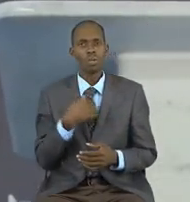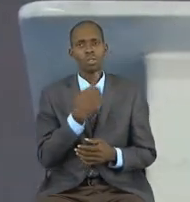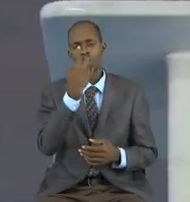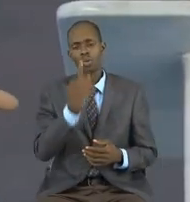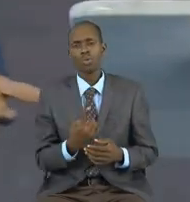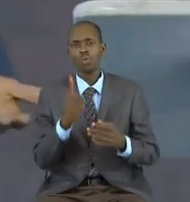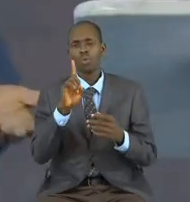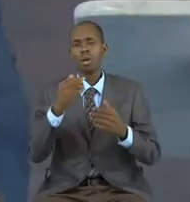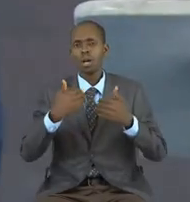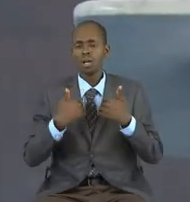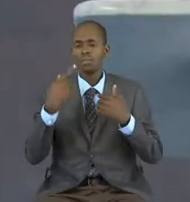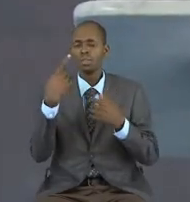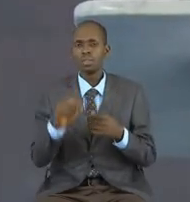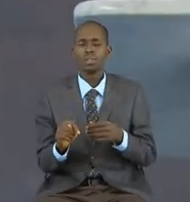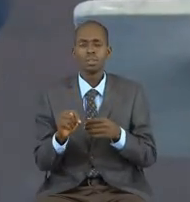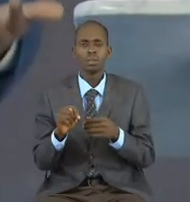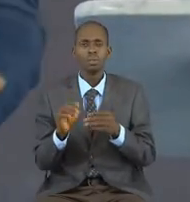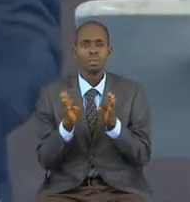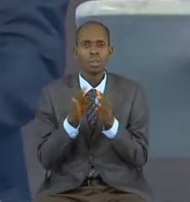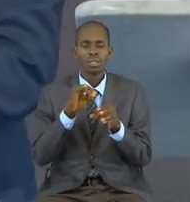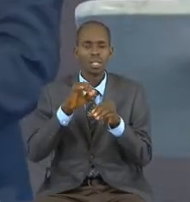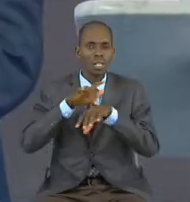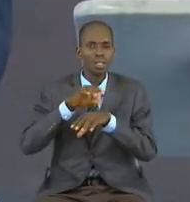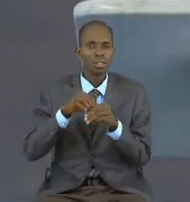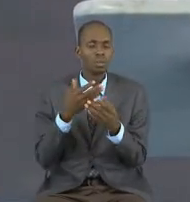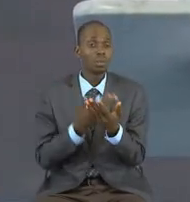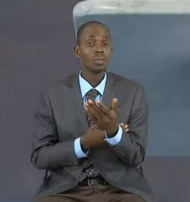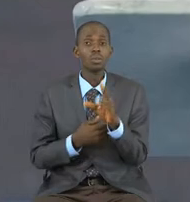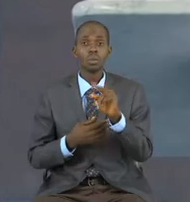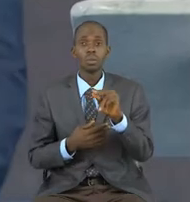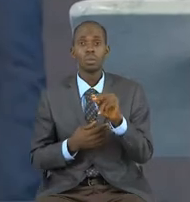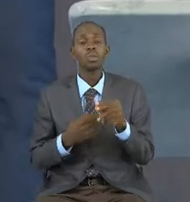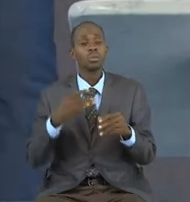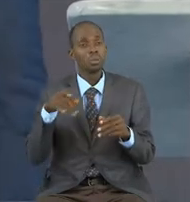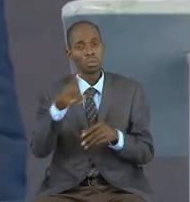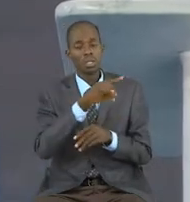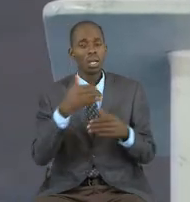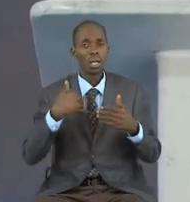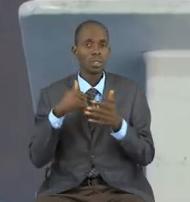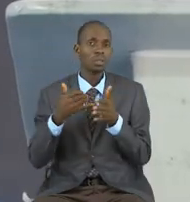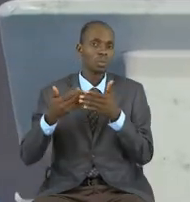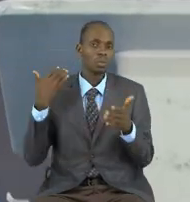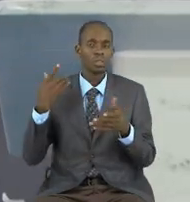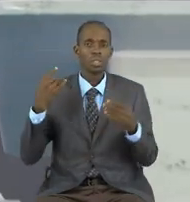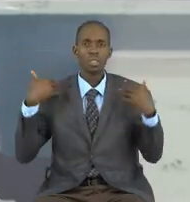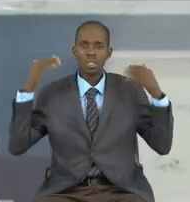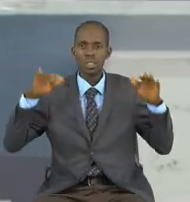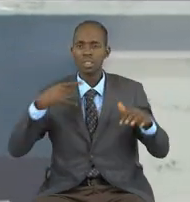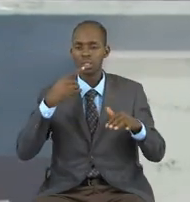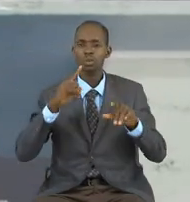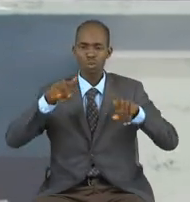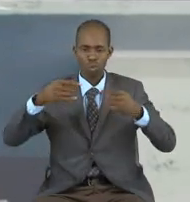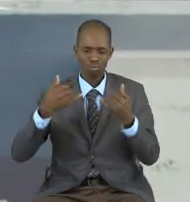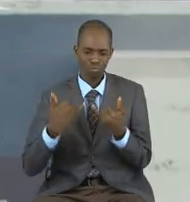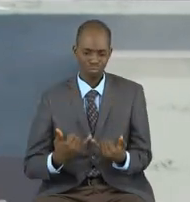even earlier than ours. And so there's no complaint. Why? The angel said, go now and